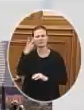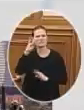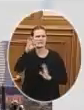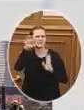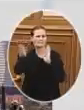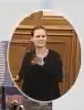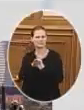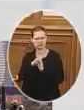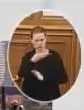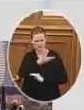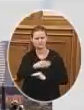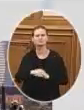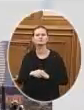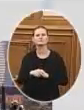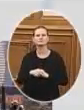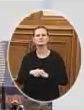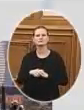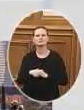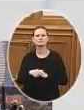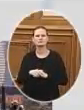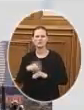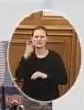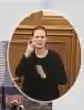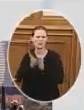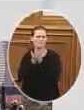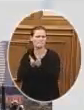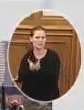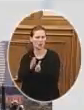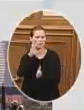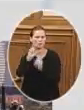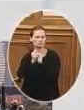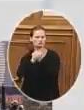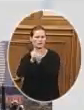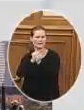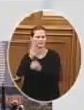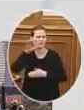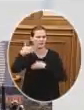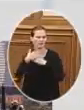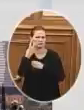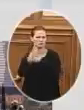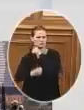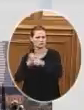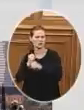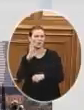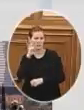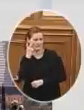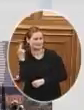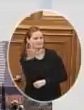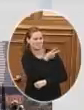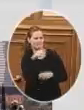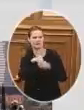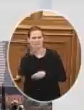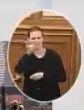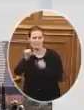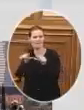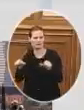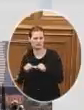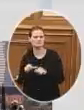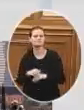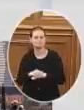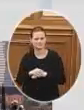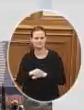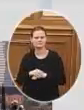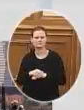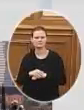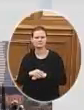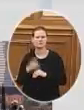of the very state-of-the-art racing boats that you'll see in San Francisco Bay over the next 2 years. Now, in the planning for transportation,